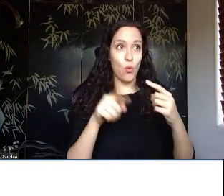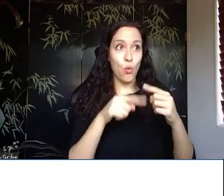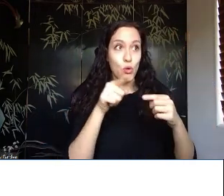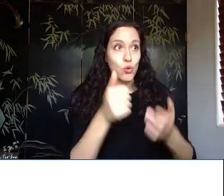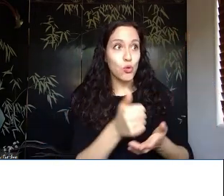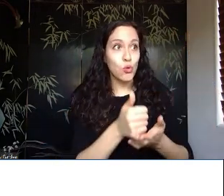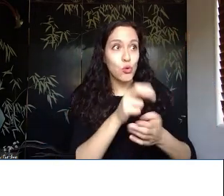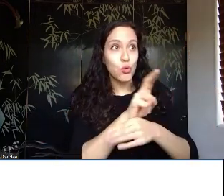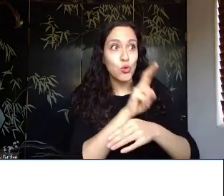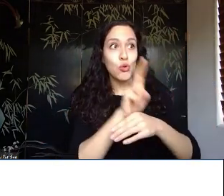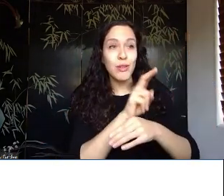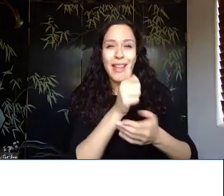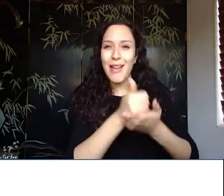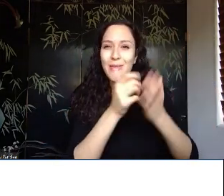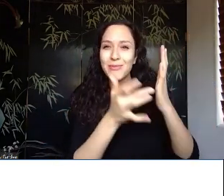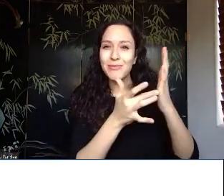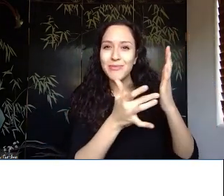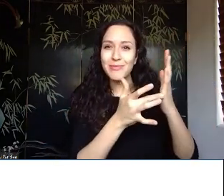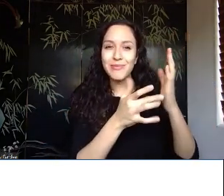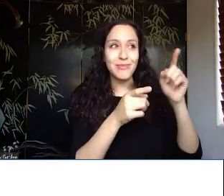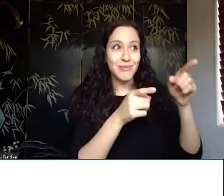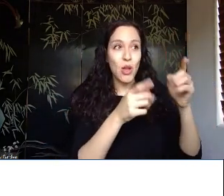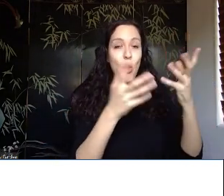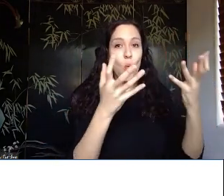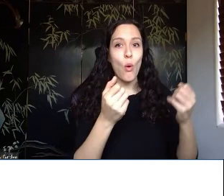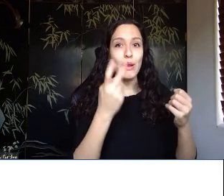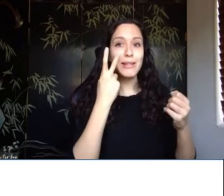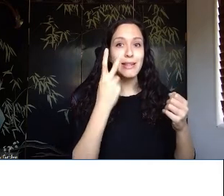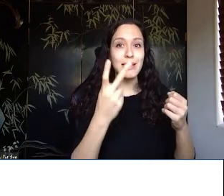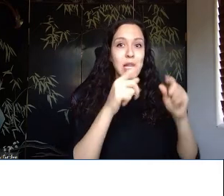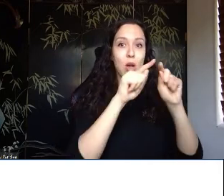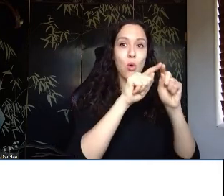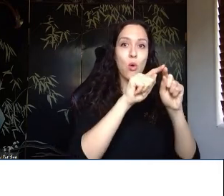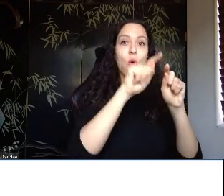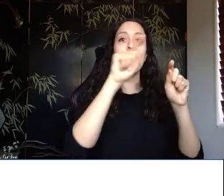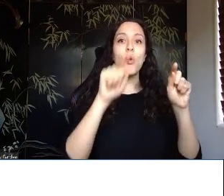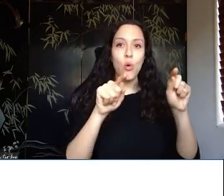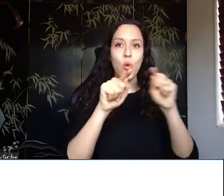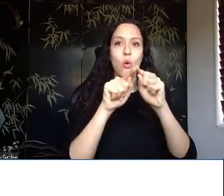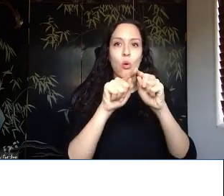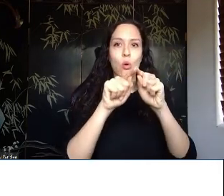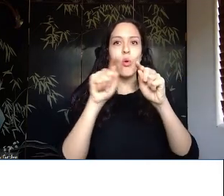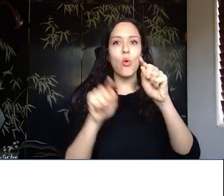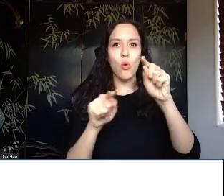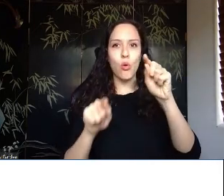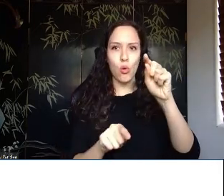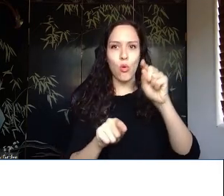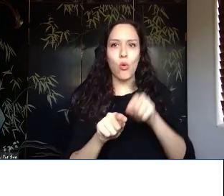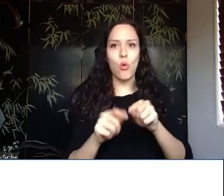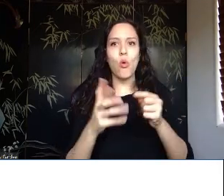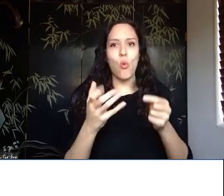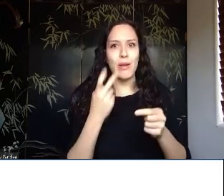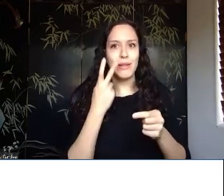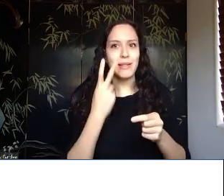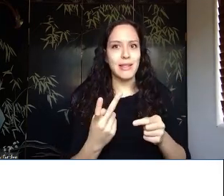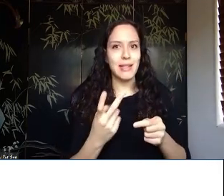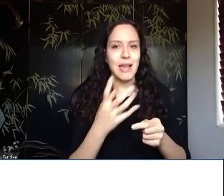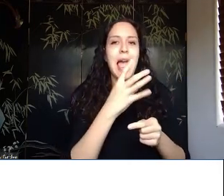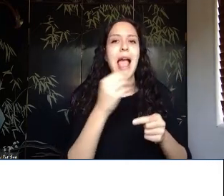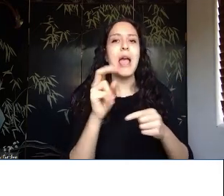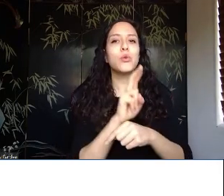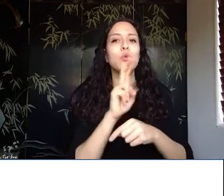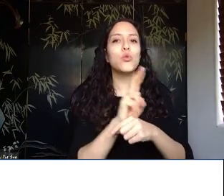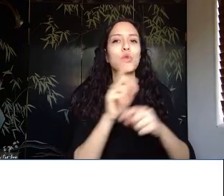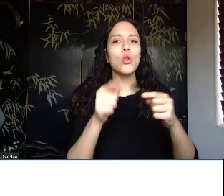jumps, and I want to see you doing the points in the opposite direction as well.